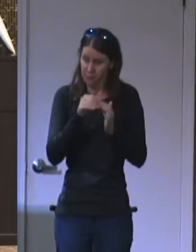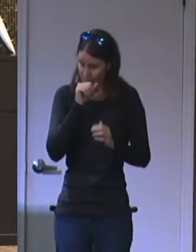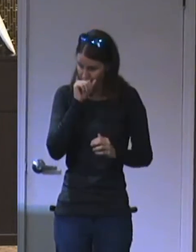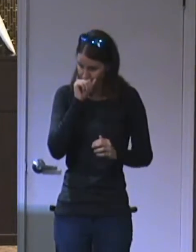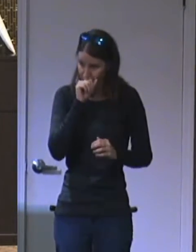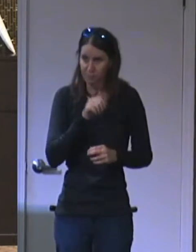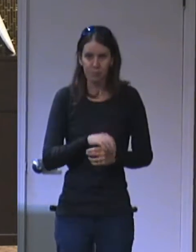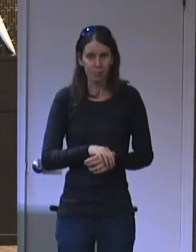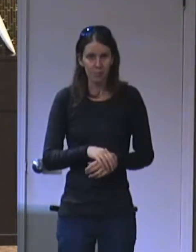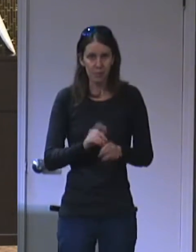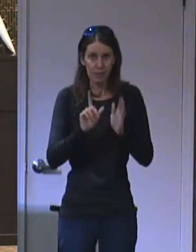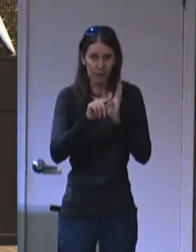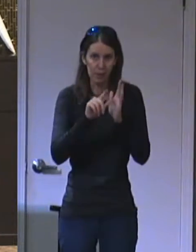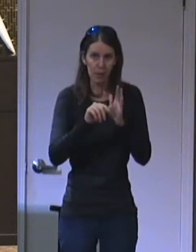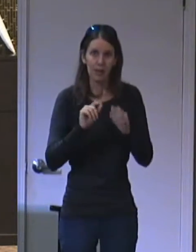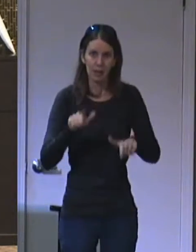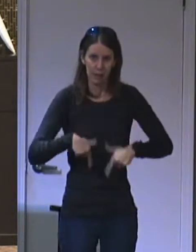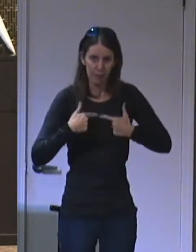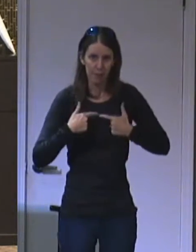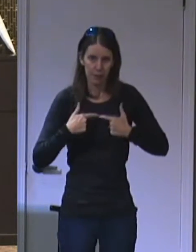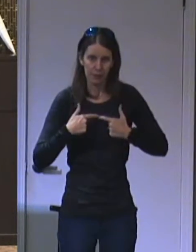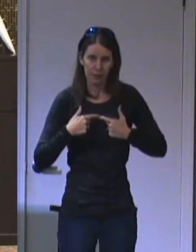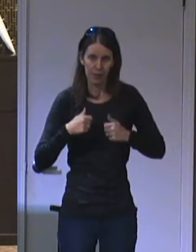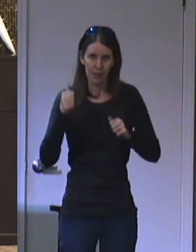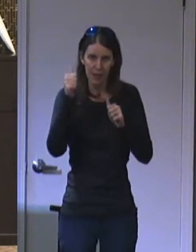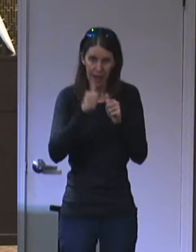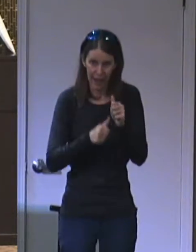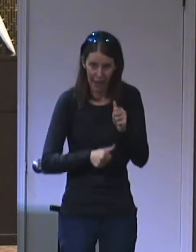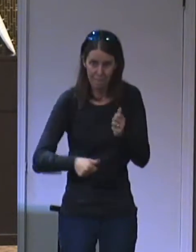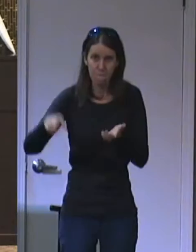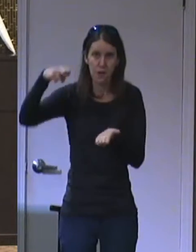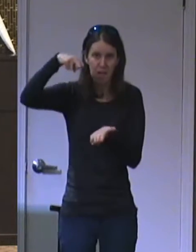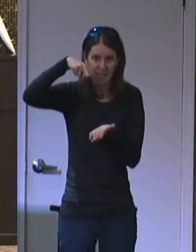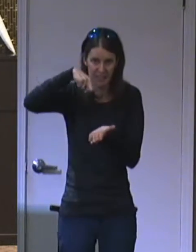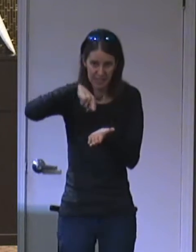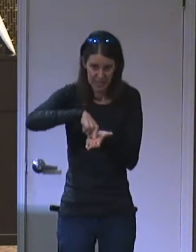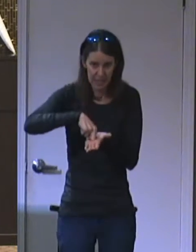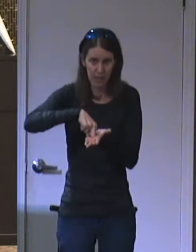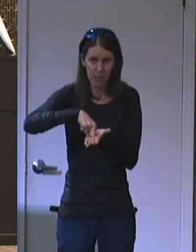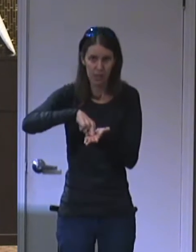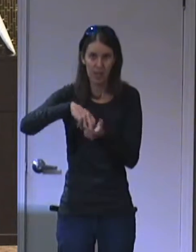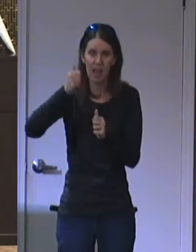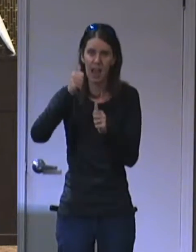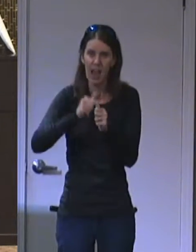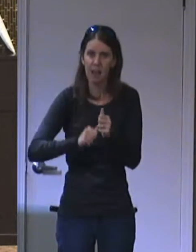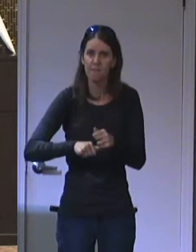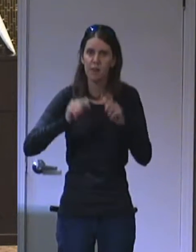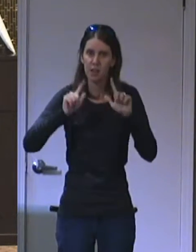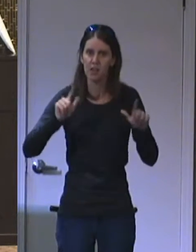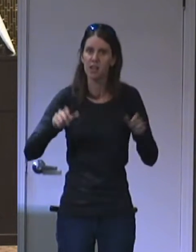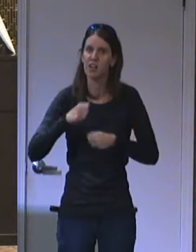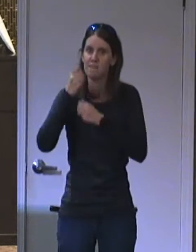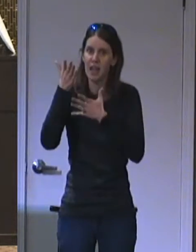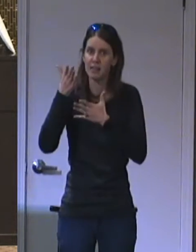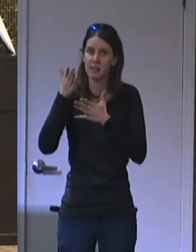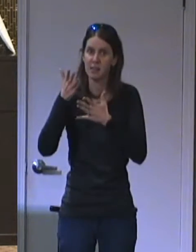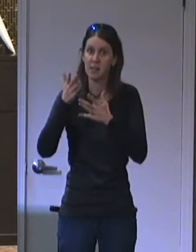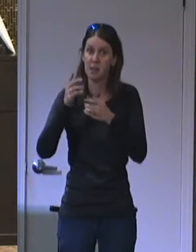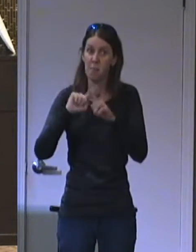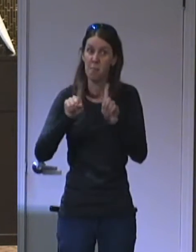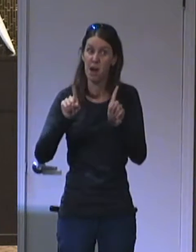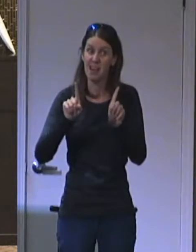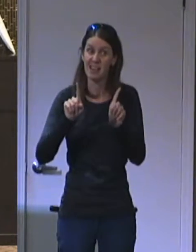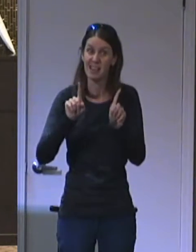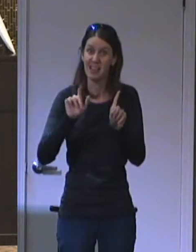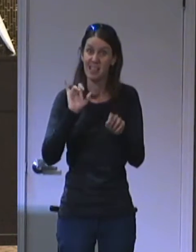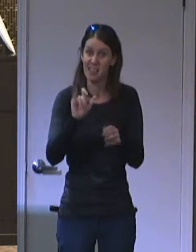that at one point down the road, every knee will bow and every knee confess. But by then it's too late.